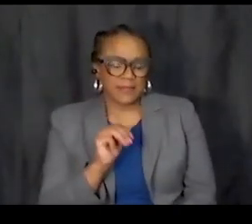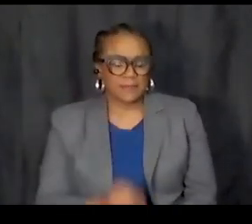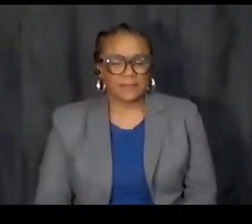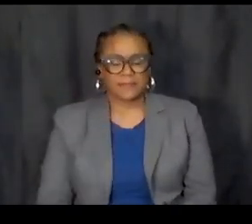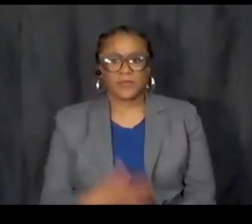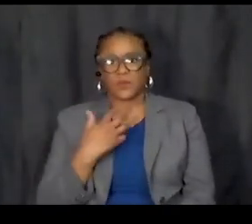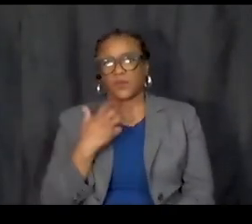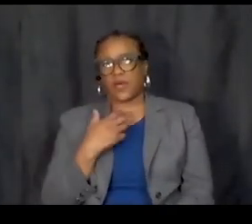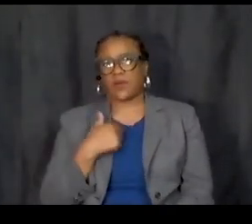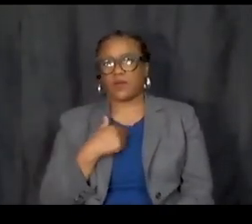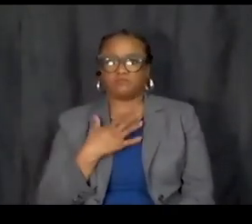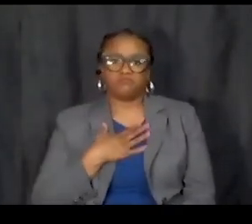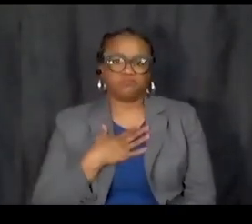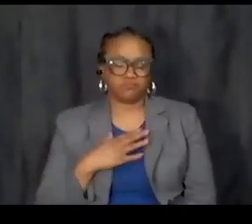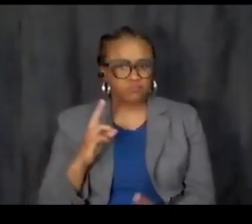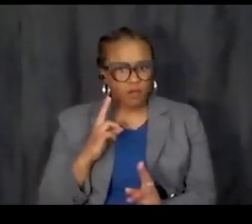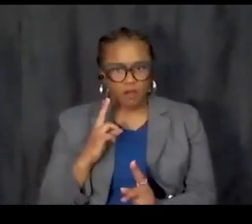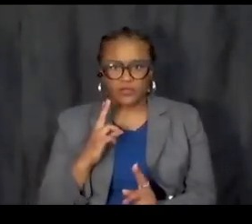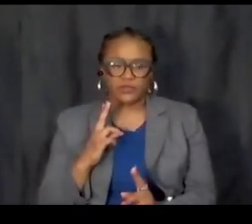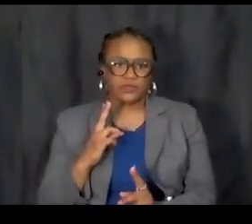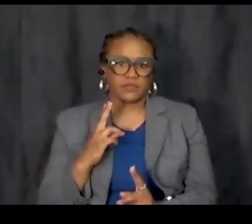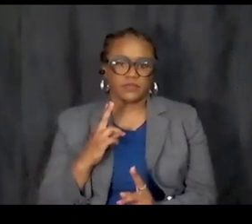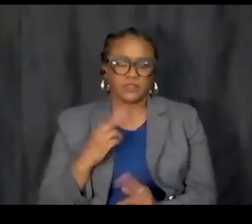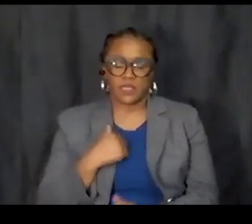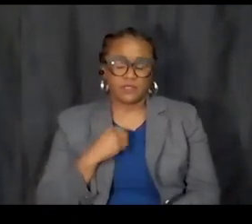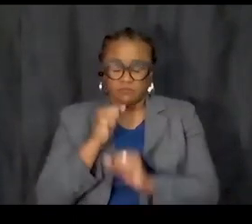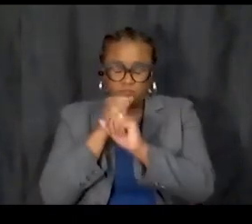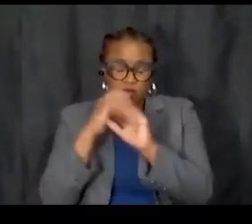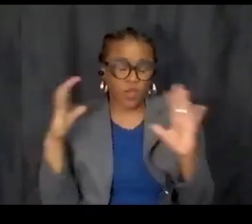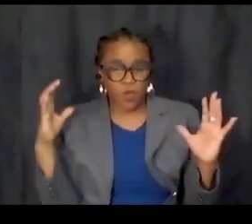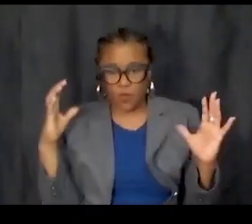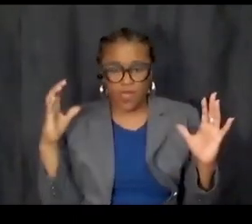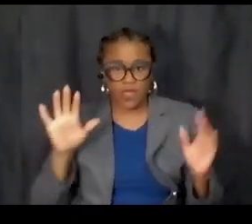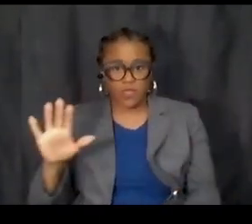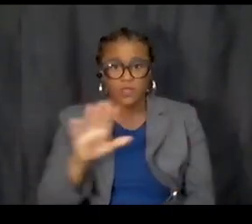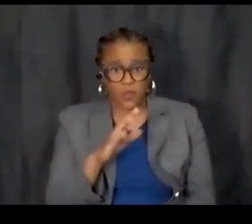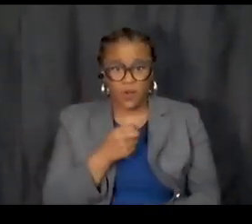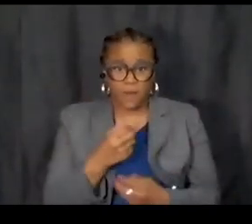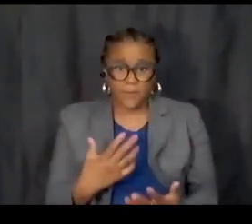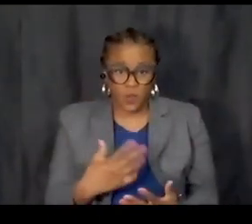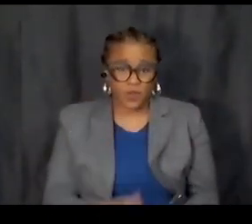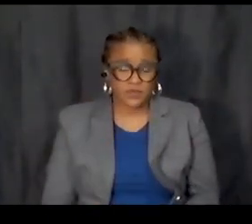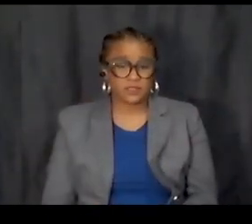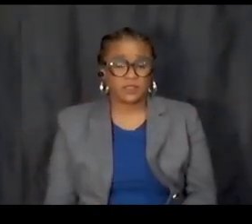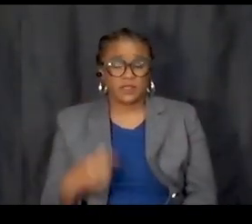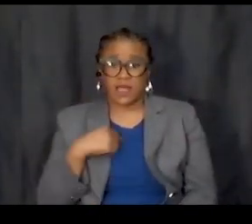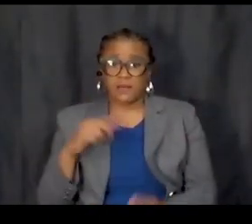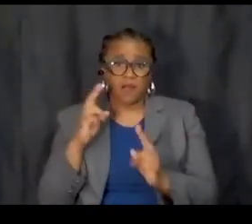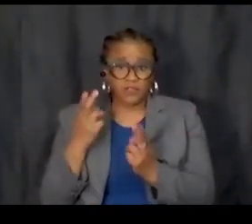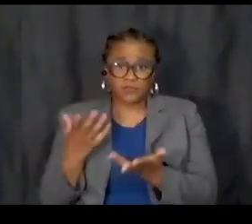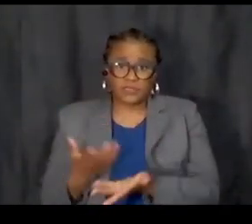Wow, I am so honored to be, I'm just blown away by the poems that we've just heard. I'm so honored to be among